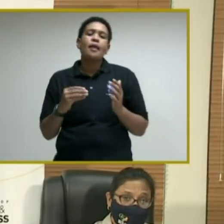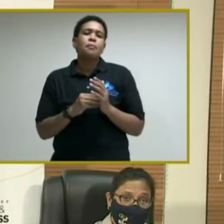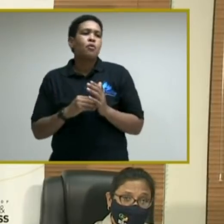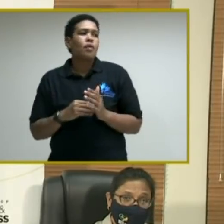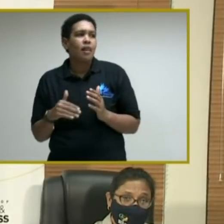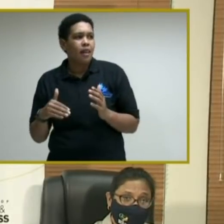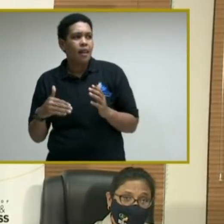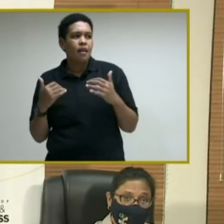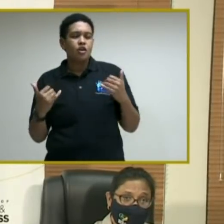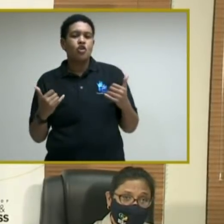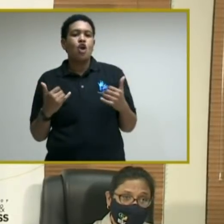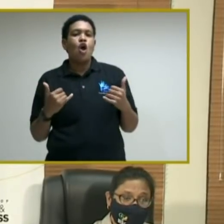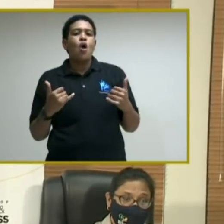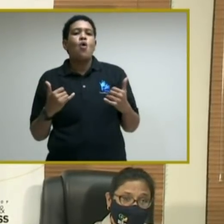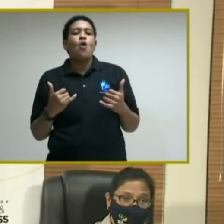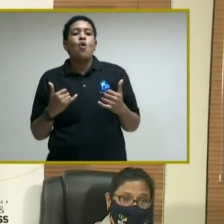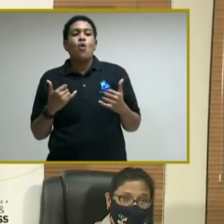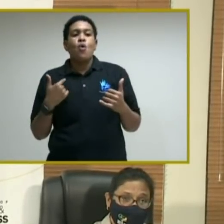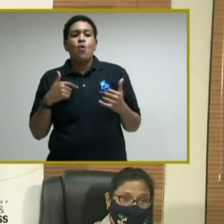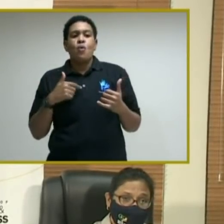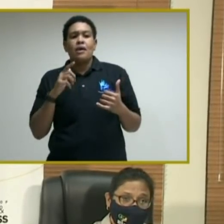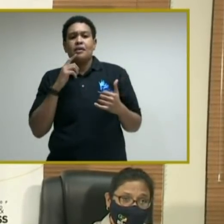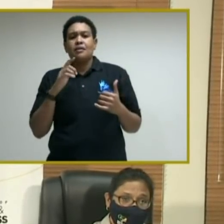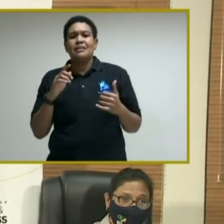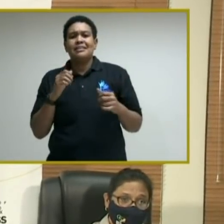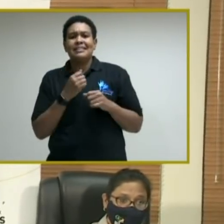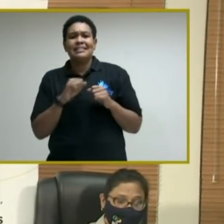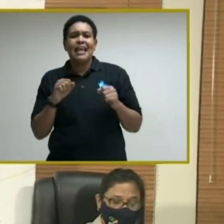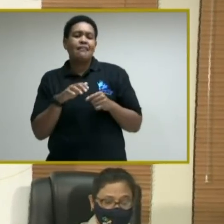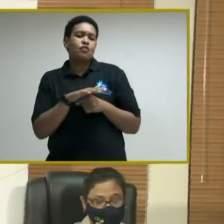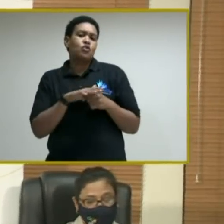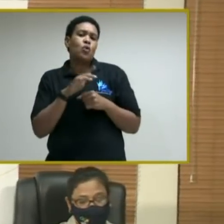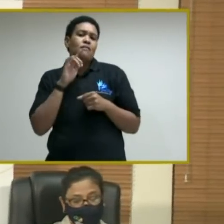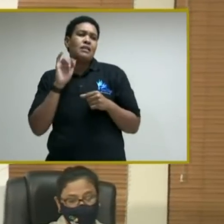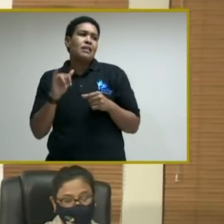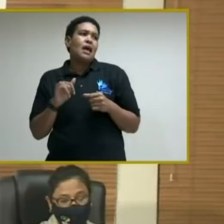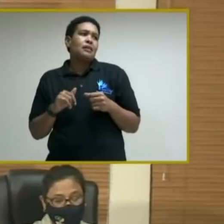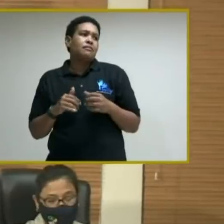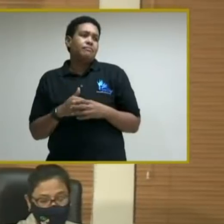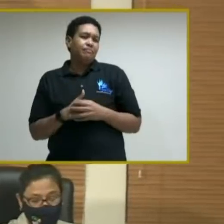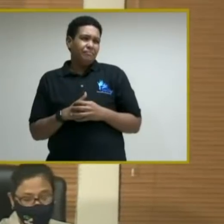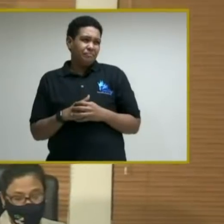what it is now. Are we in the kind of safe zone for that?